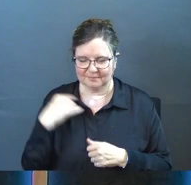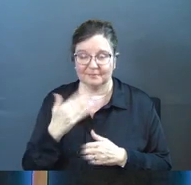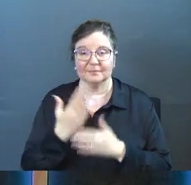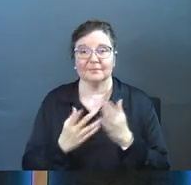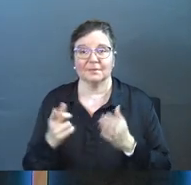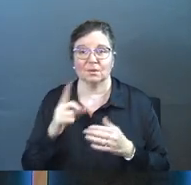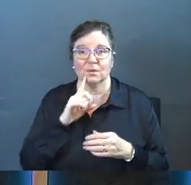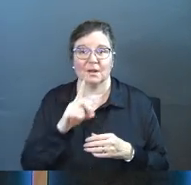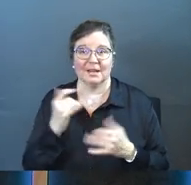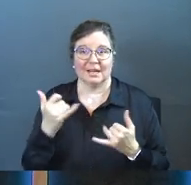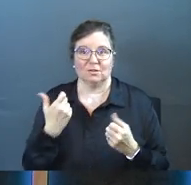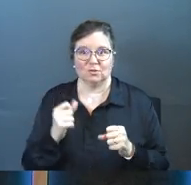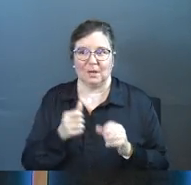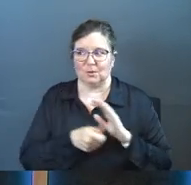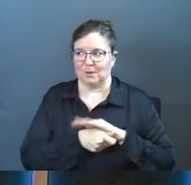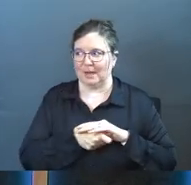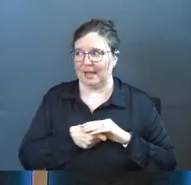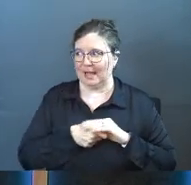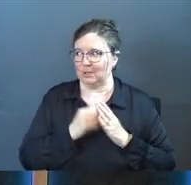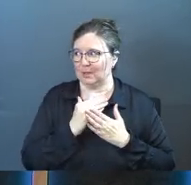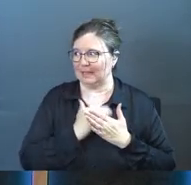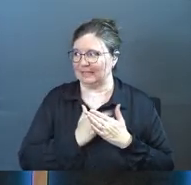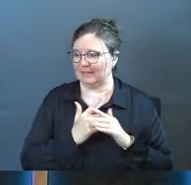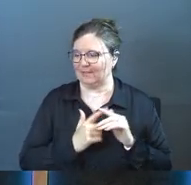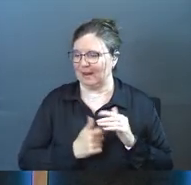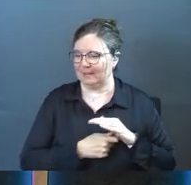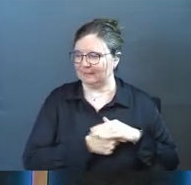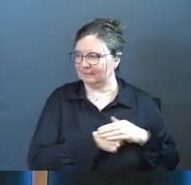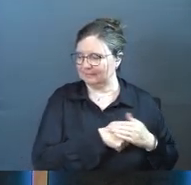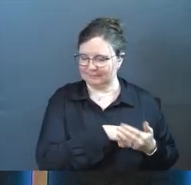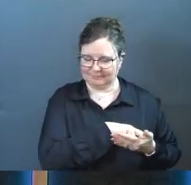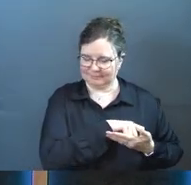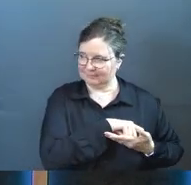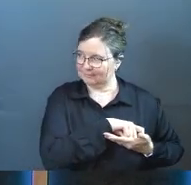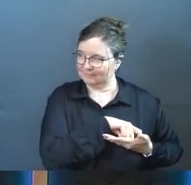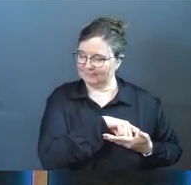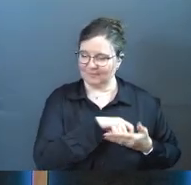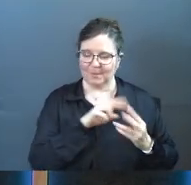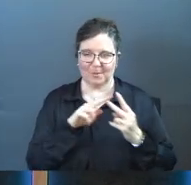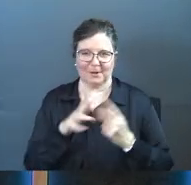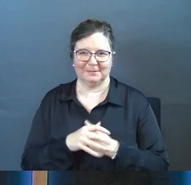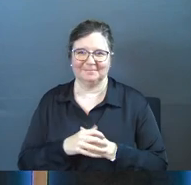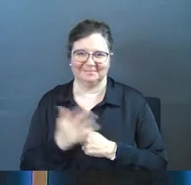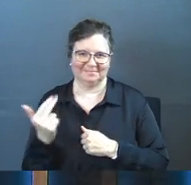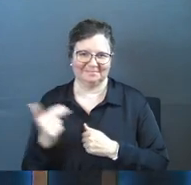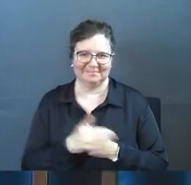And some of you are now trying to hide your list from your partner.